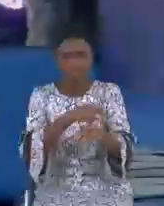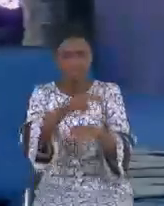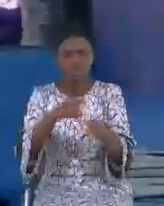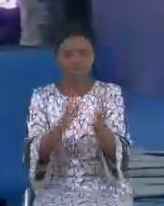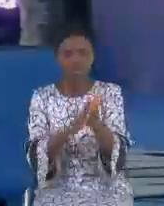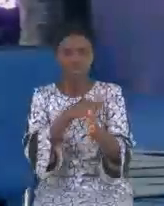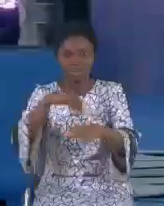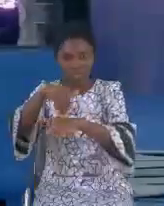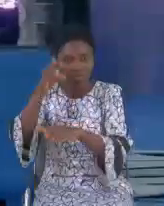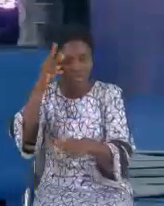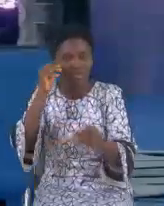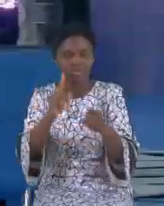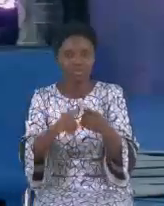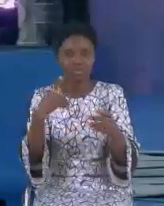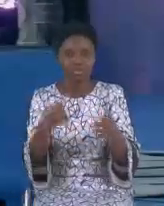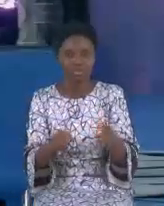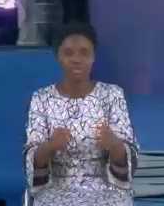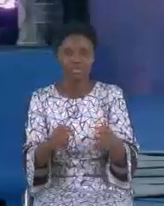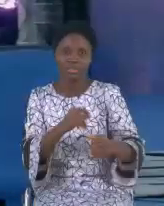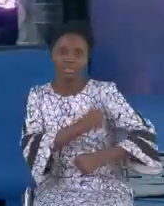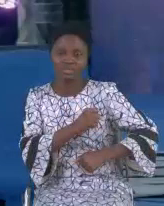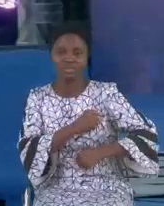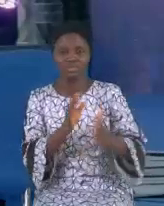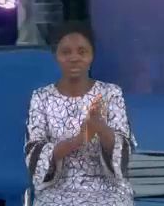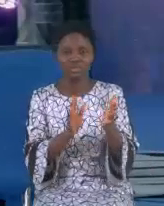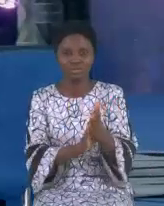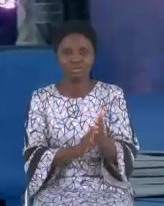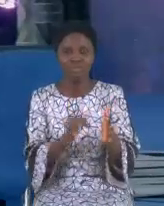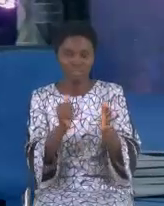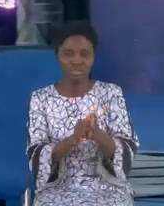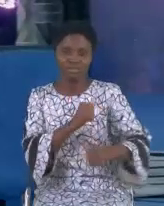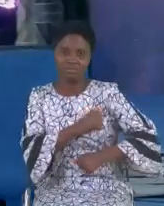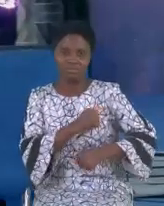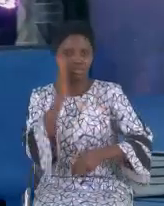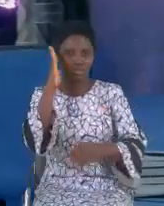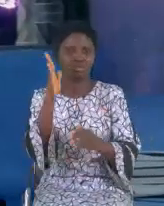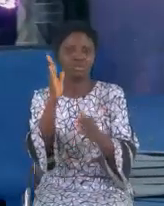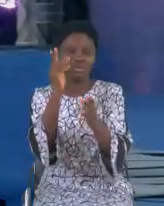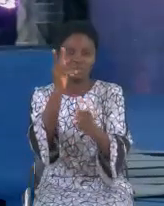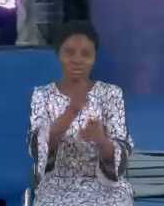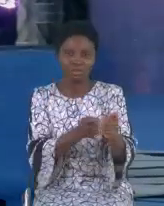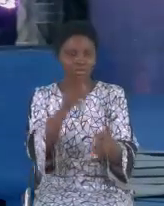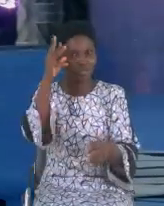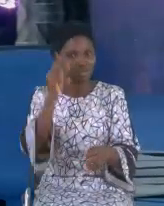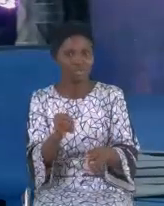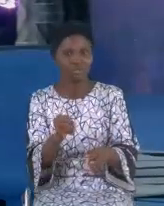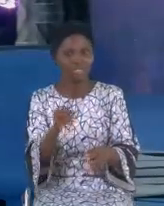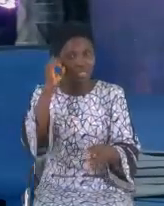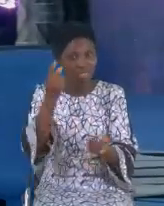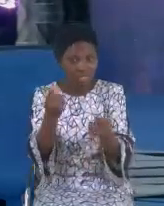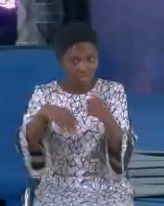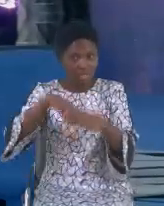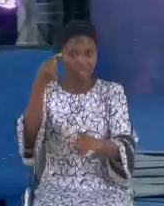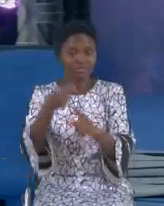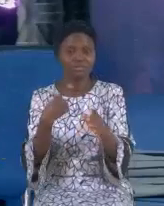one will change him. He came out of the military school, he's still as rough, he's still as